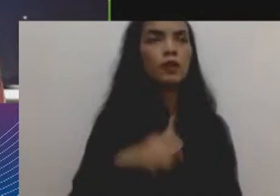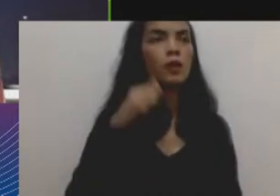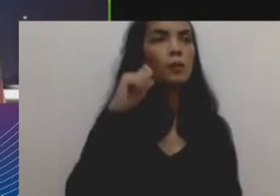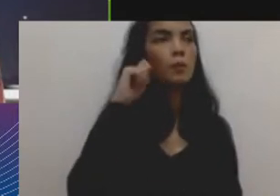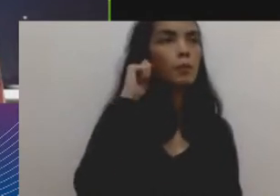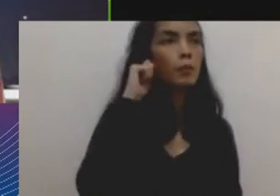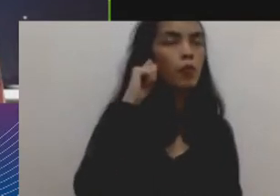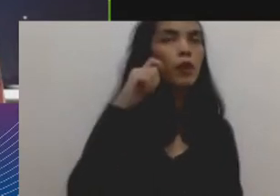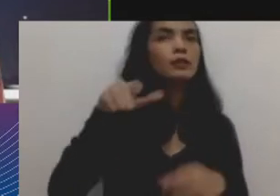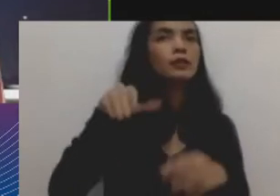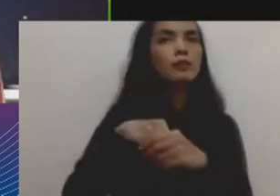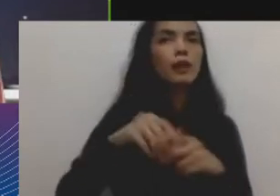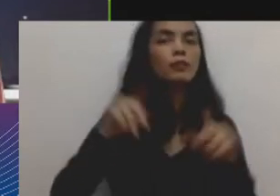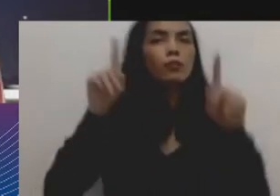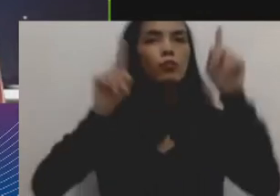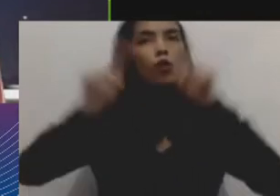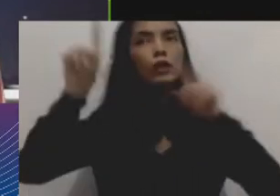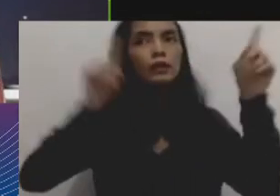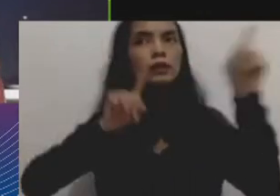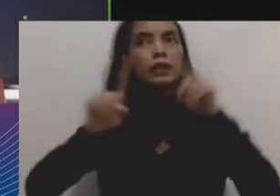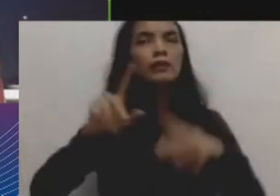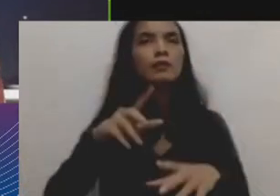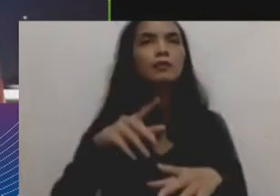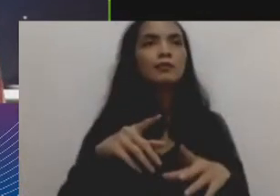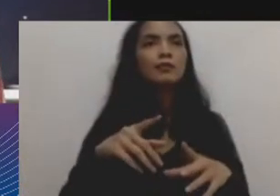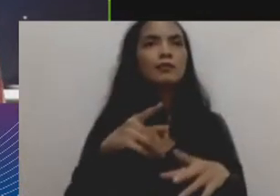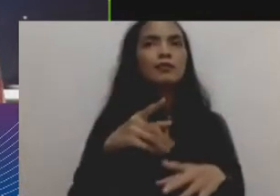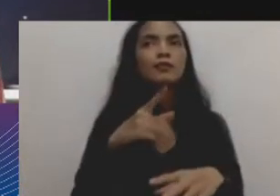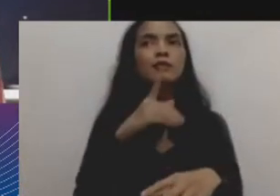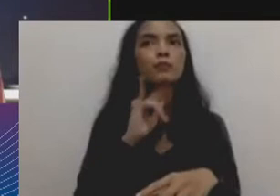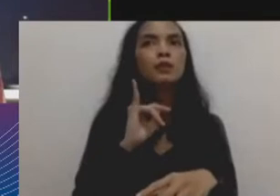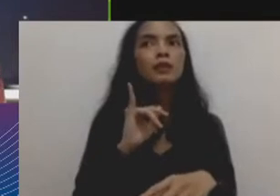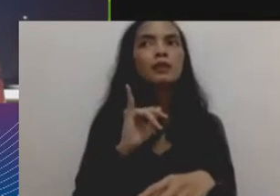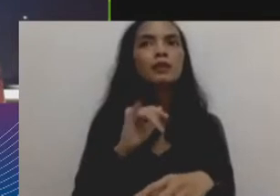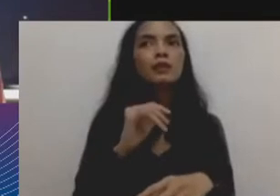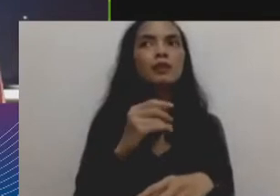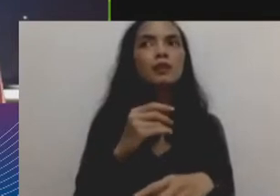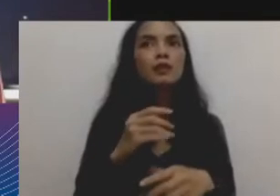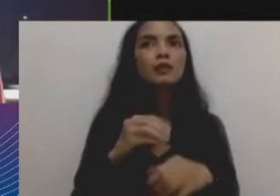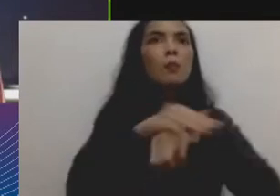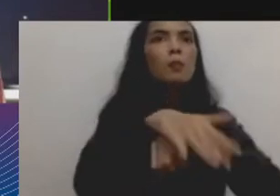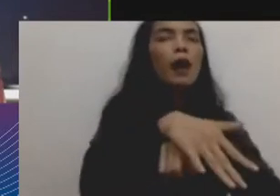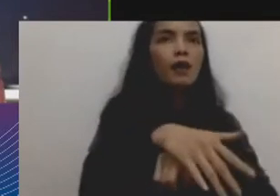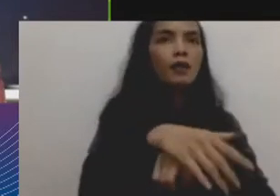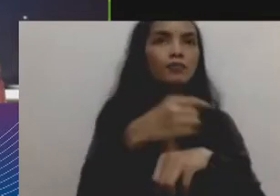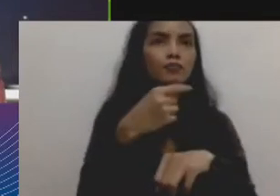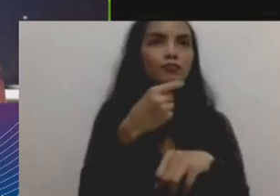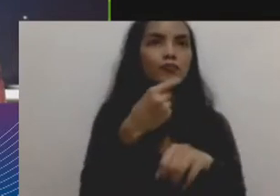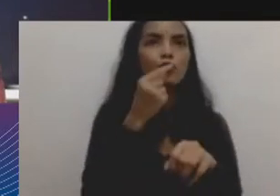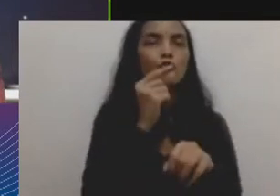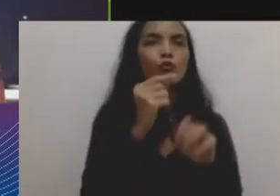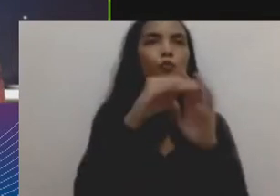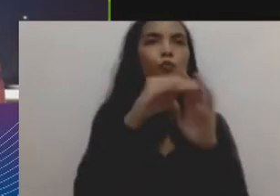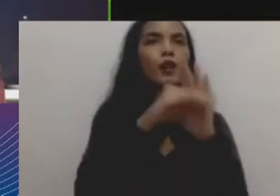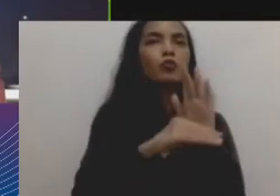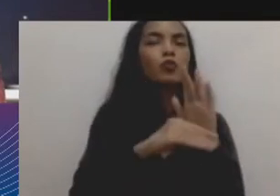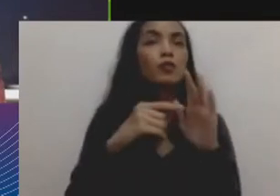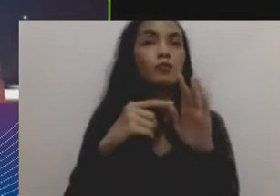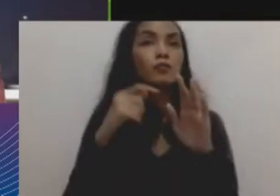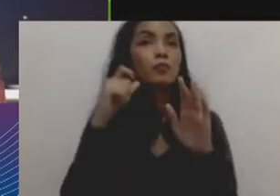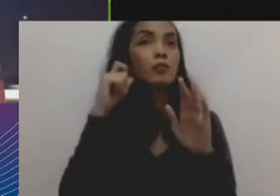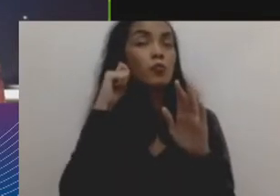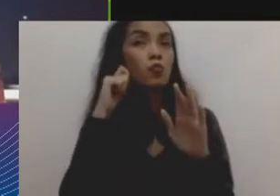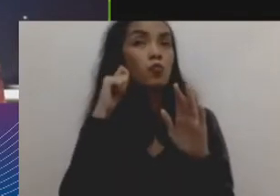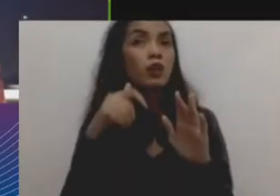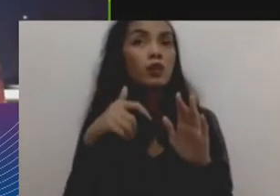politics or parliaments will relate to the higher chance of policies focused on women? Maybe for